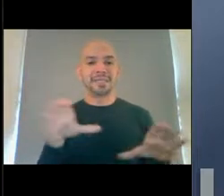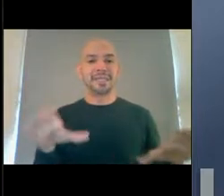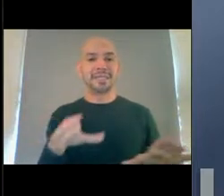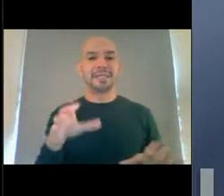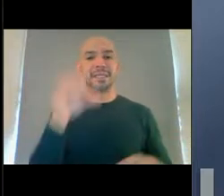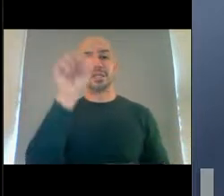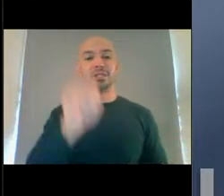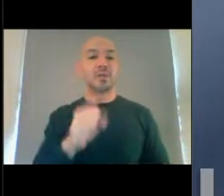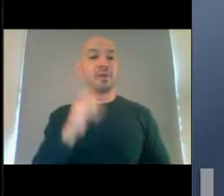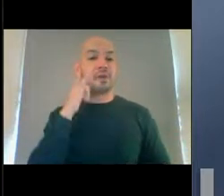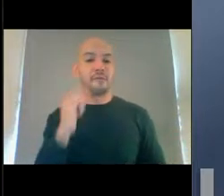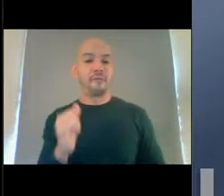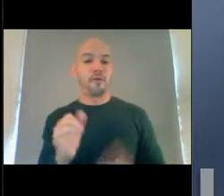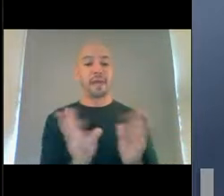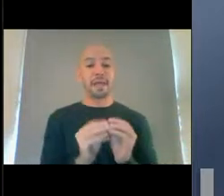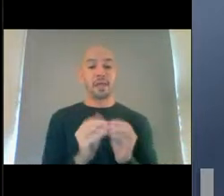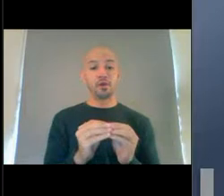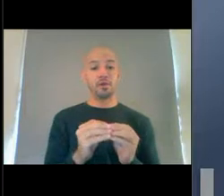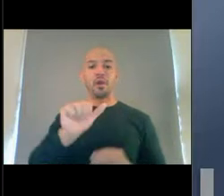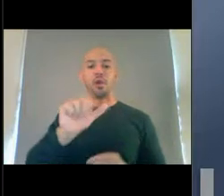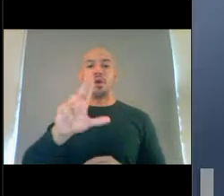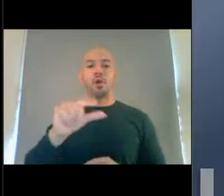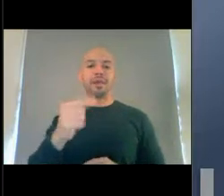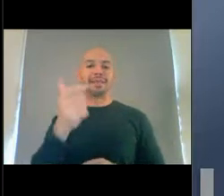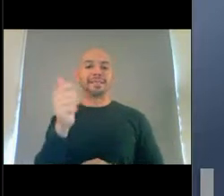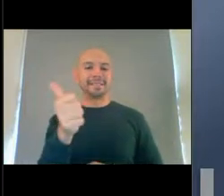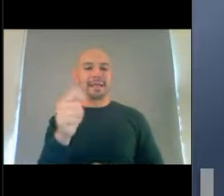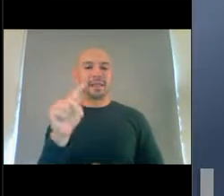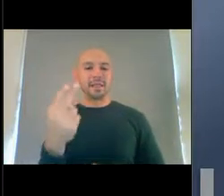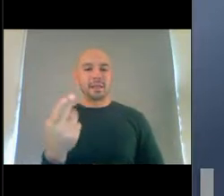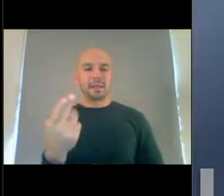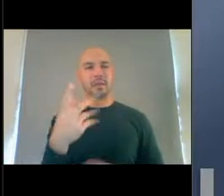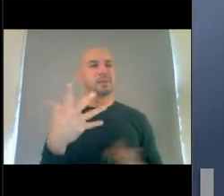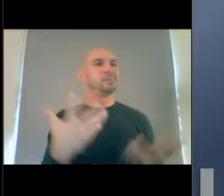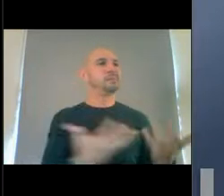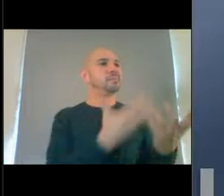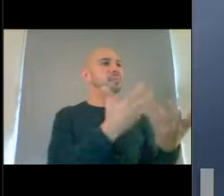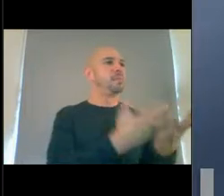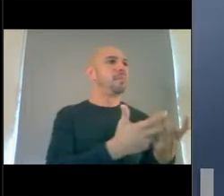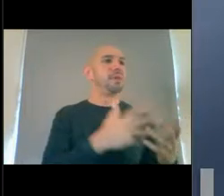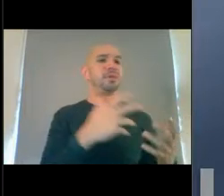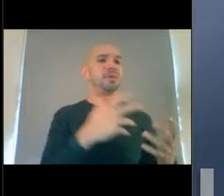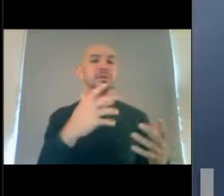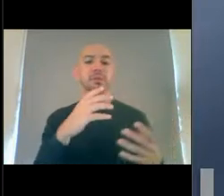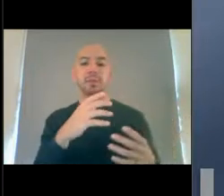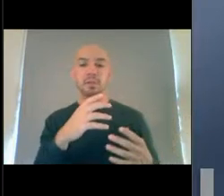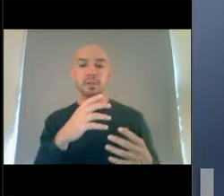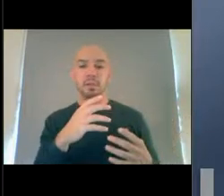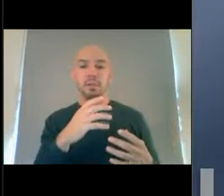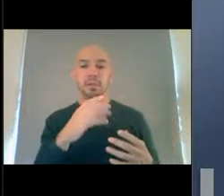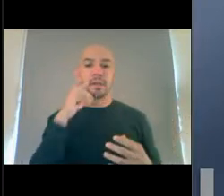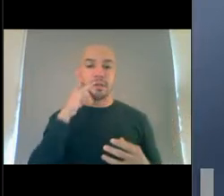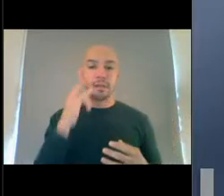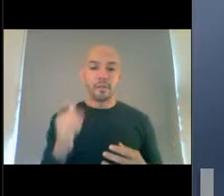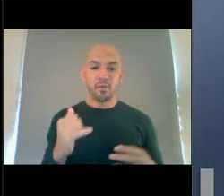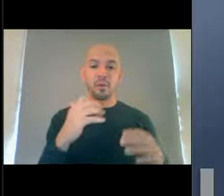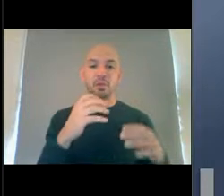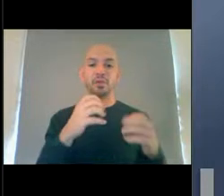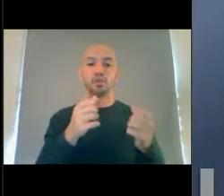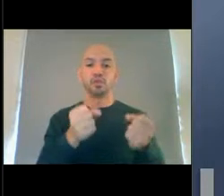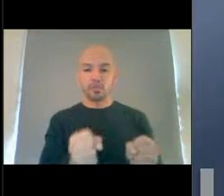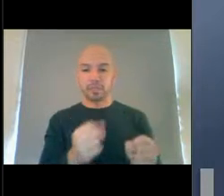california hearing on august 10th in accordance with the streets and highways code 2396a california transportation commission is